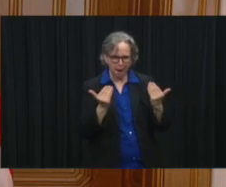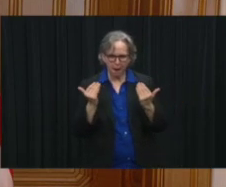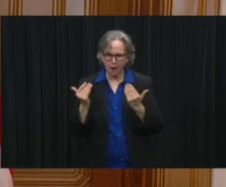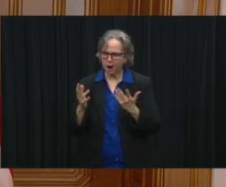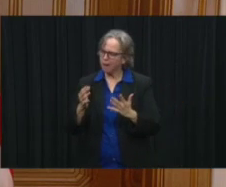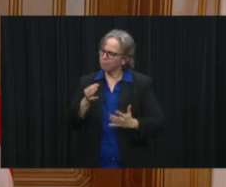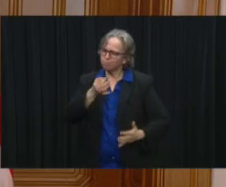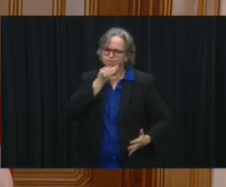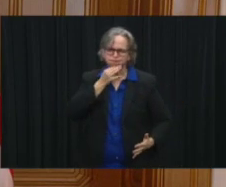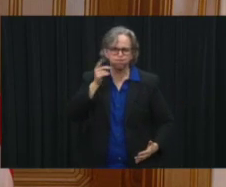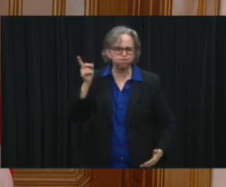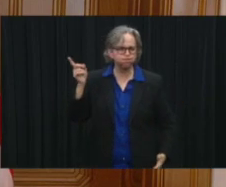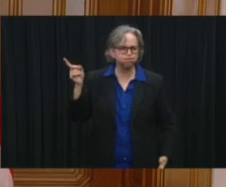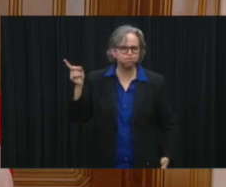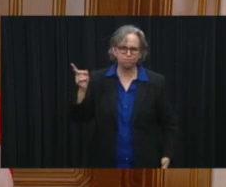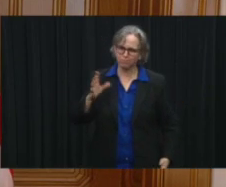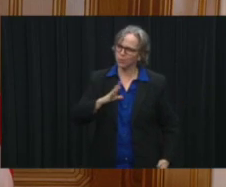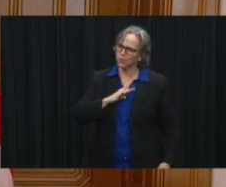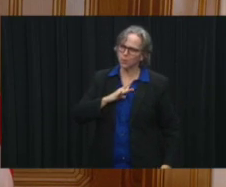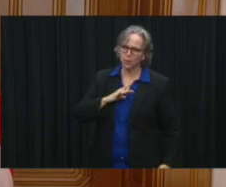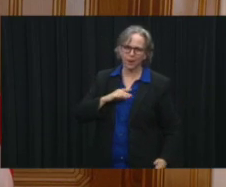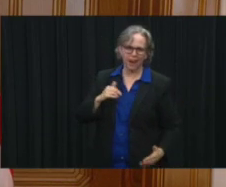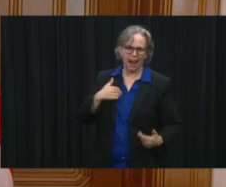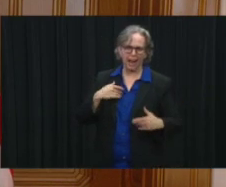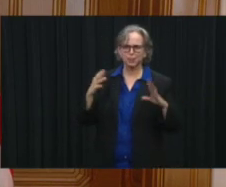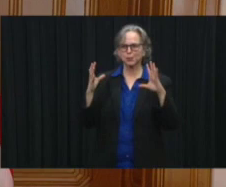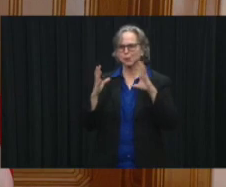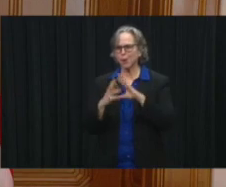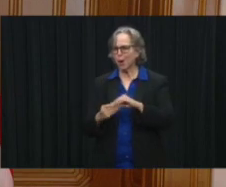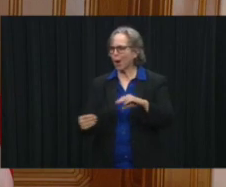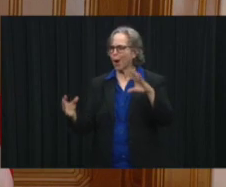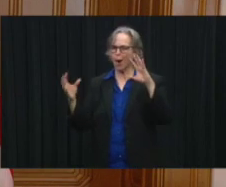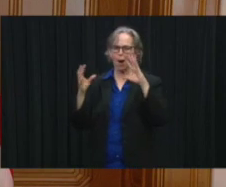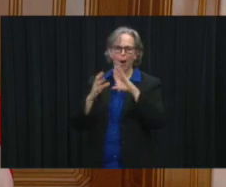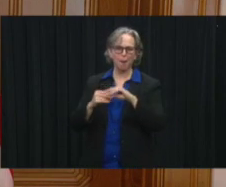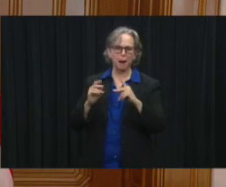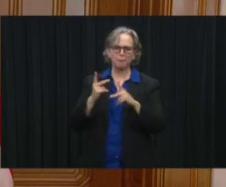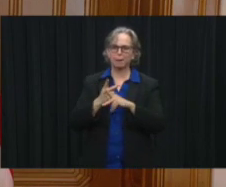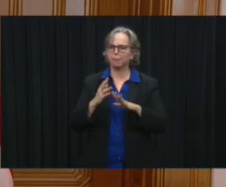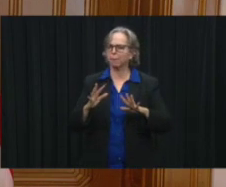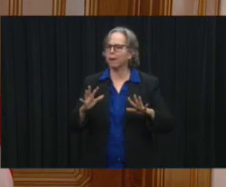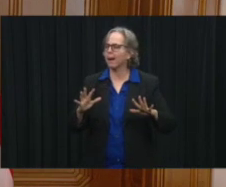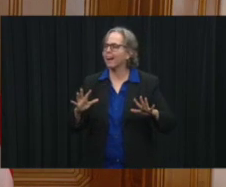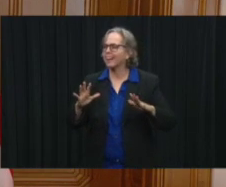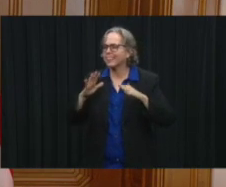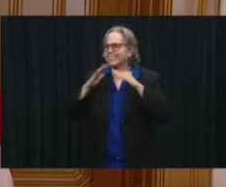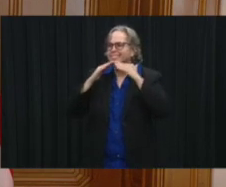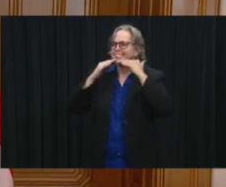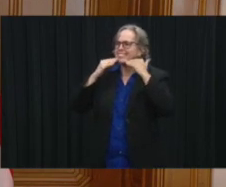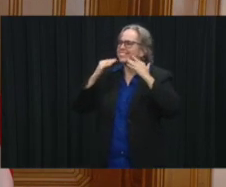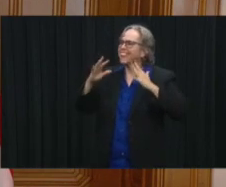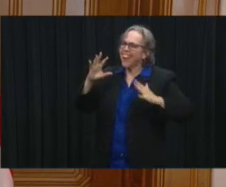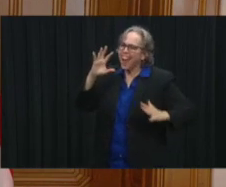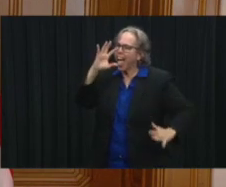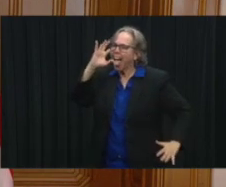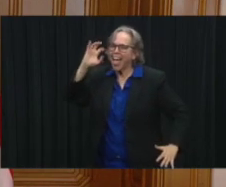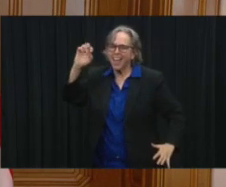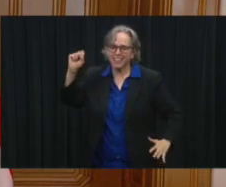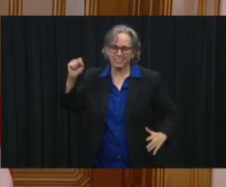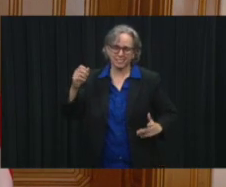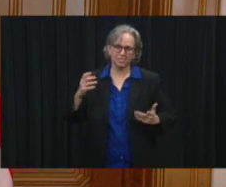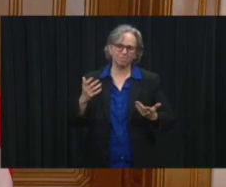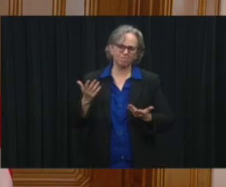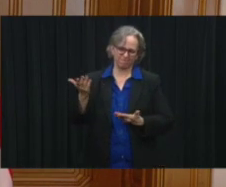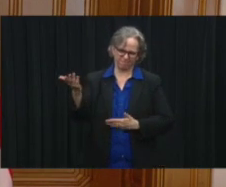phenomenal. And he always had stories, and he always brought a smile to everyone's face. This is a picture of Keith when I